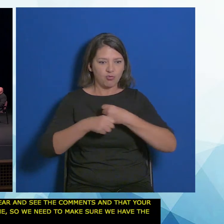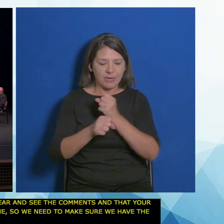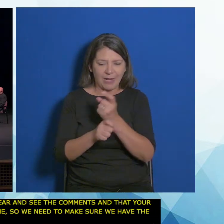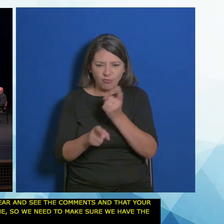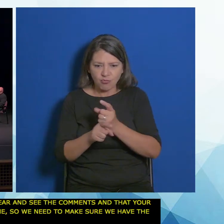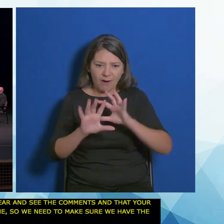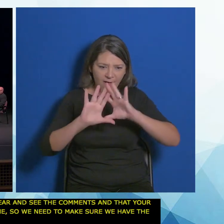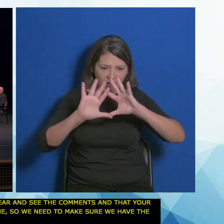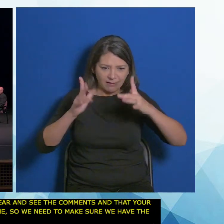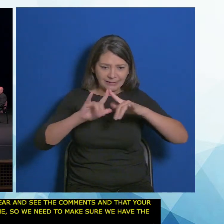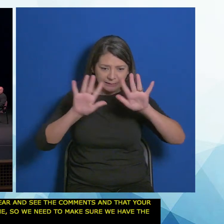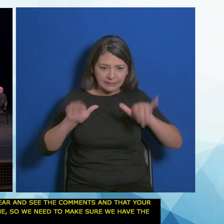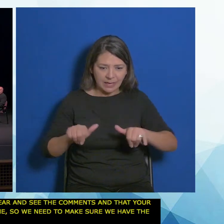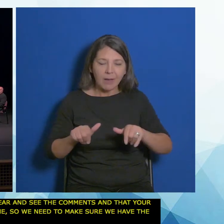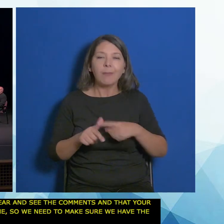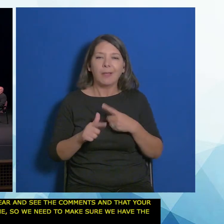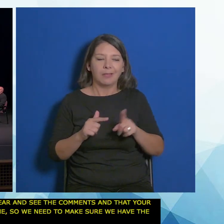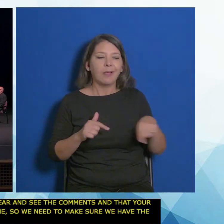your comments.